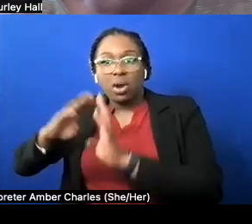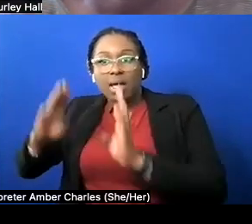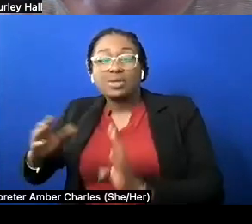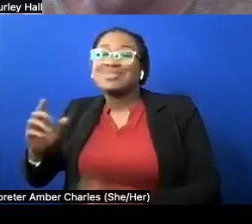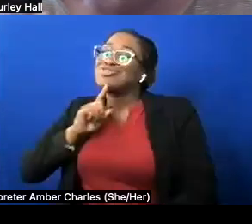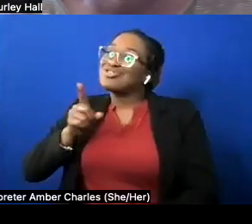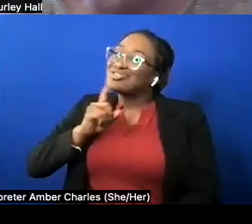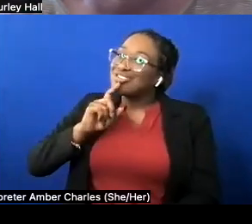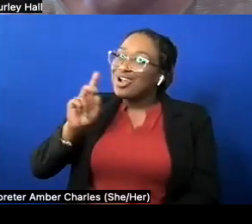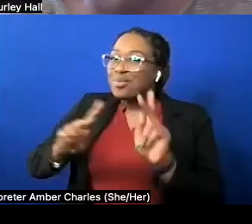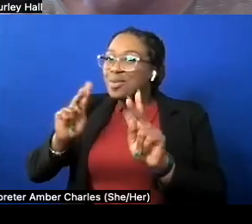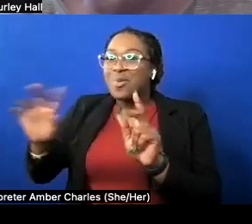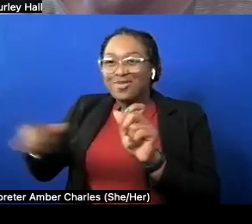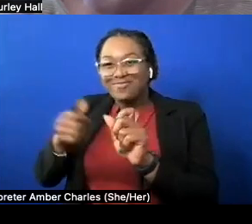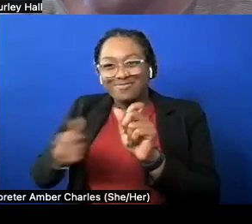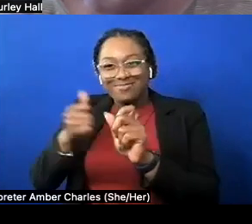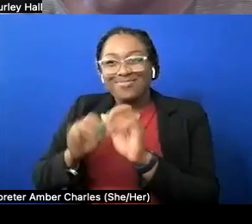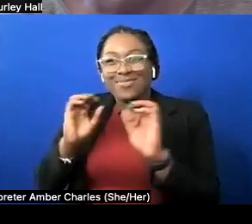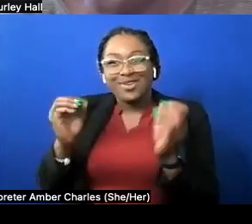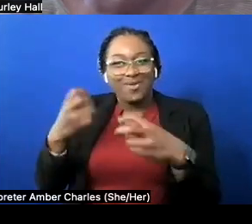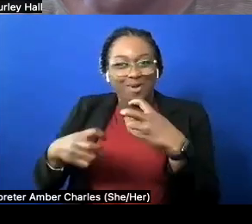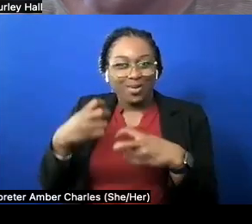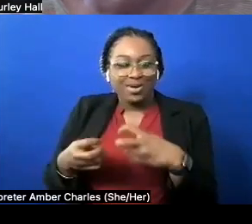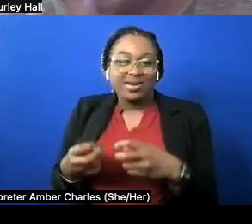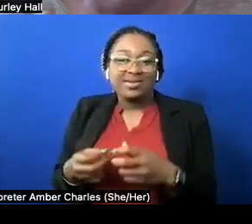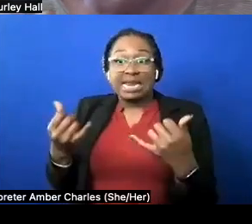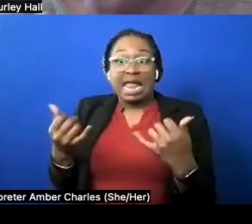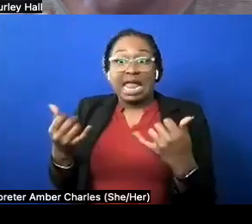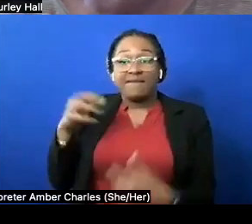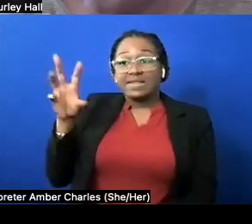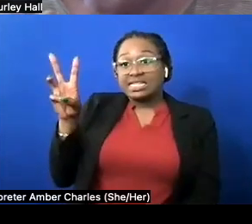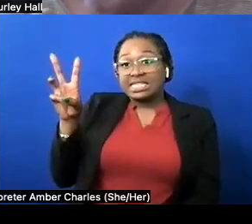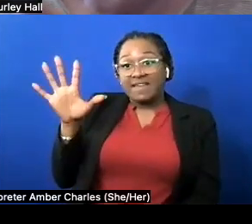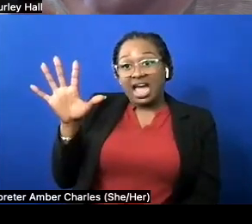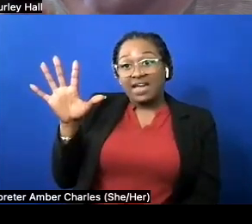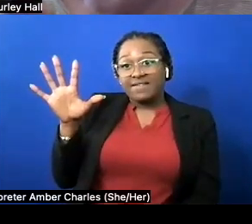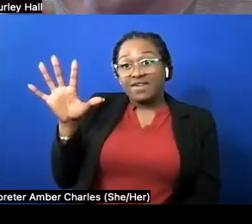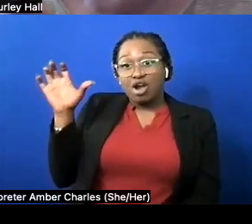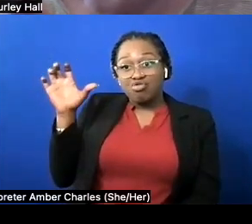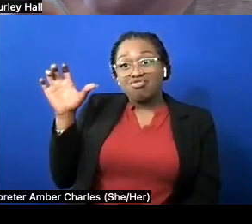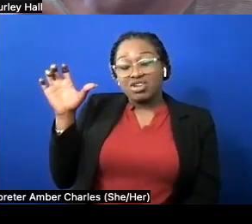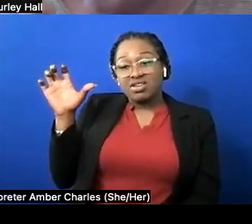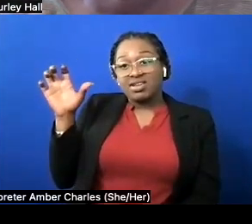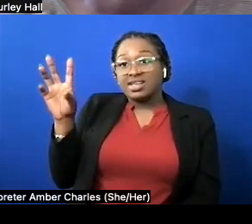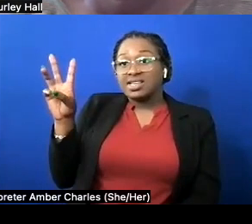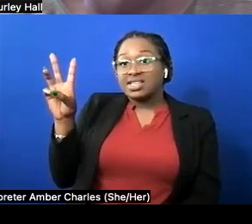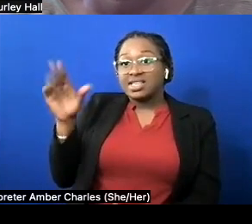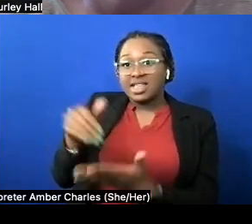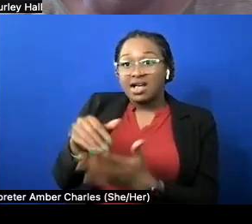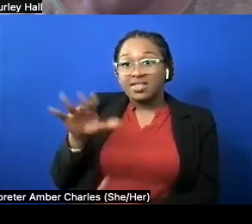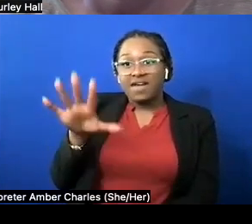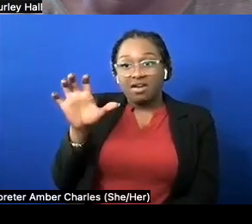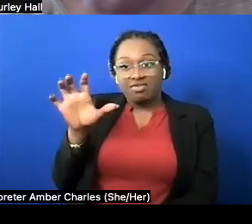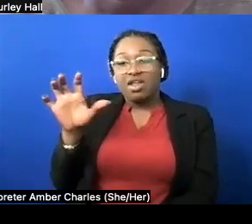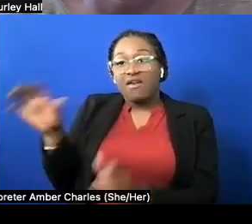going to come. No problem. No problem. And I have at this point like 6,500 followers on LinkedIn, right? When I started off in 2020,